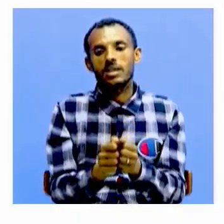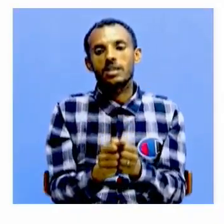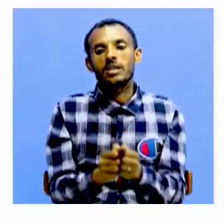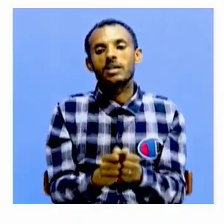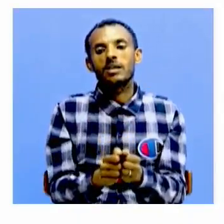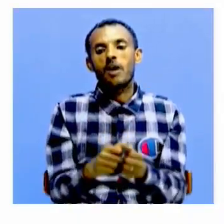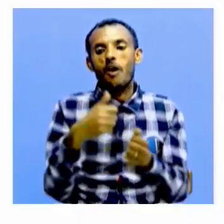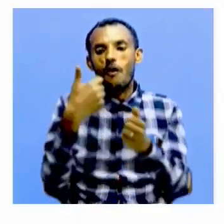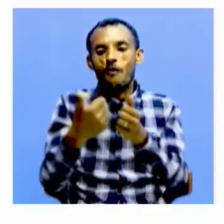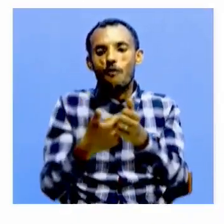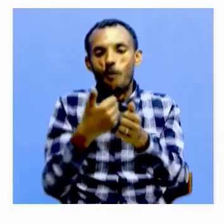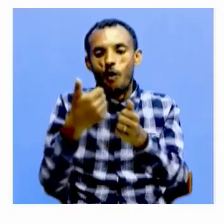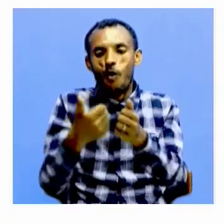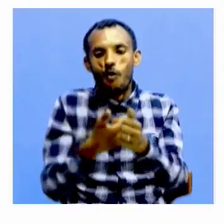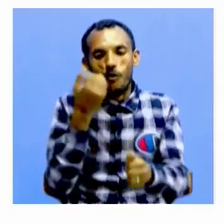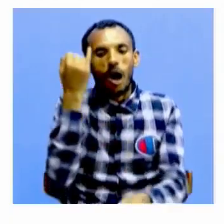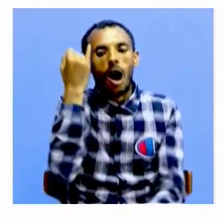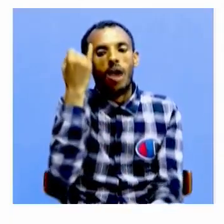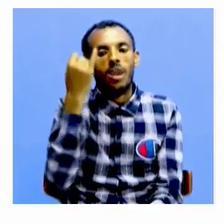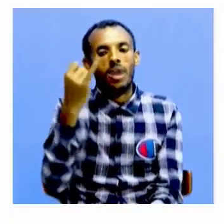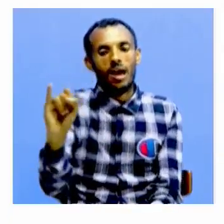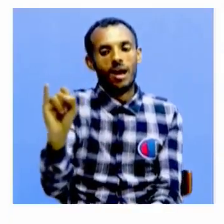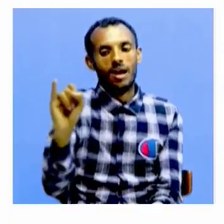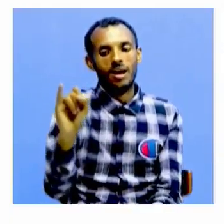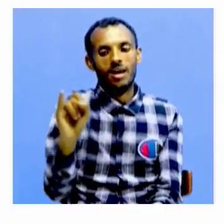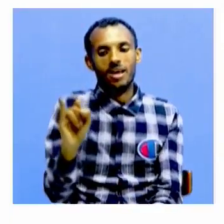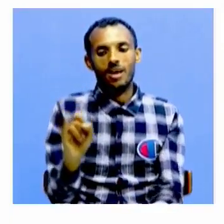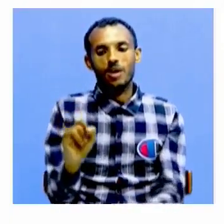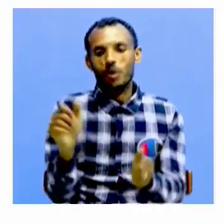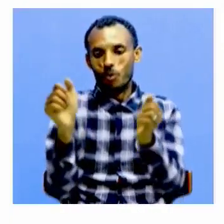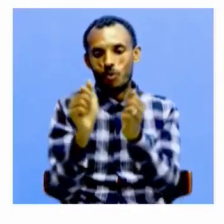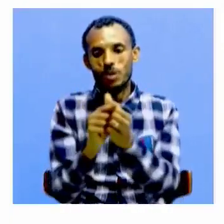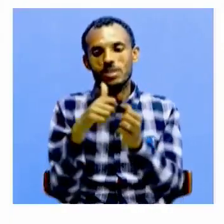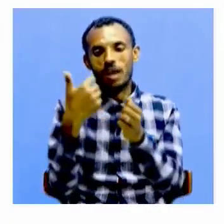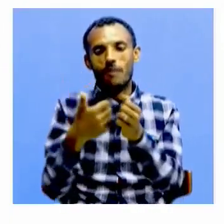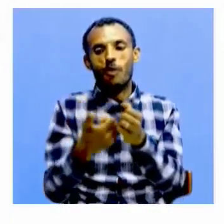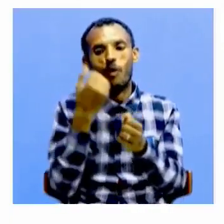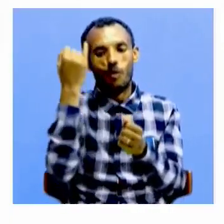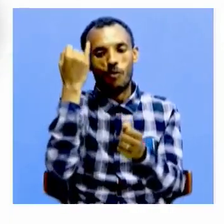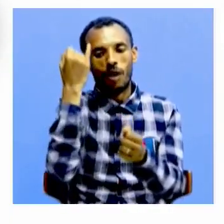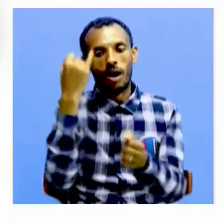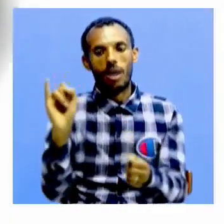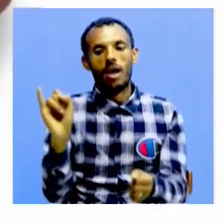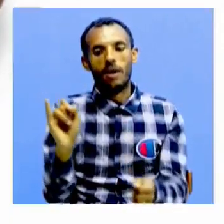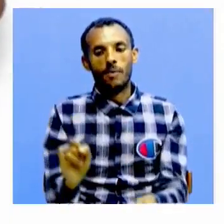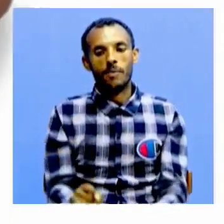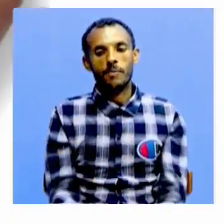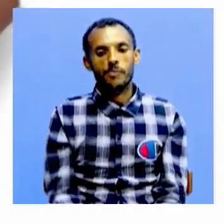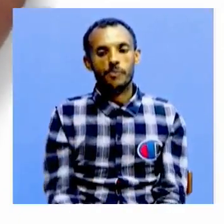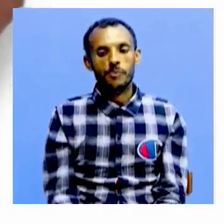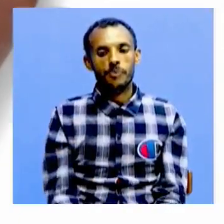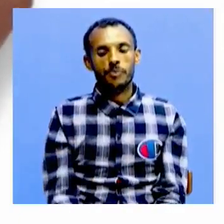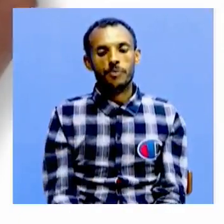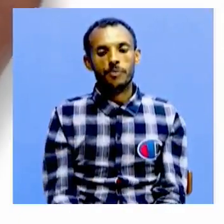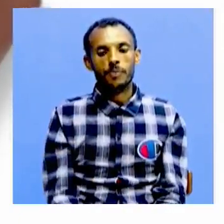a flow of ideas, with a flow of